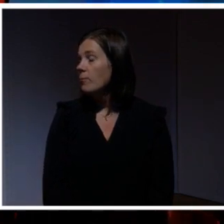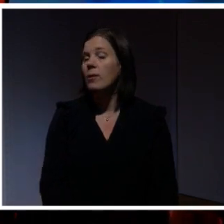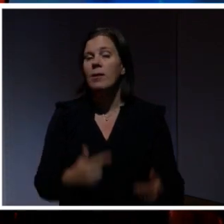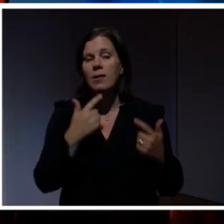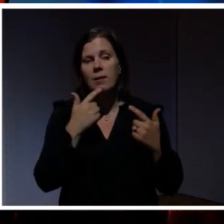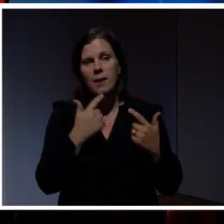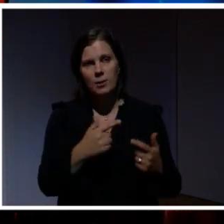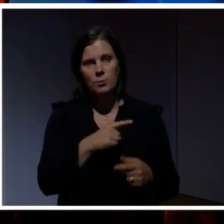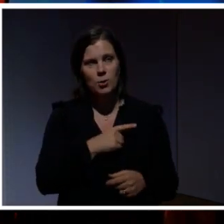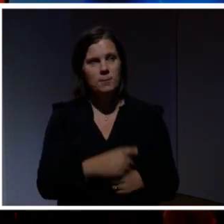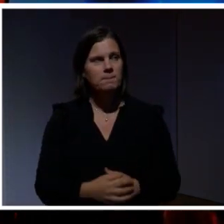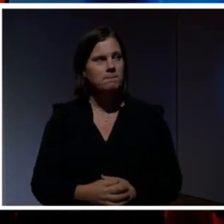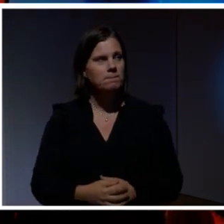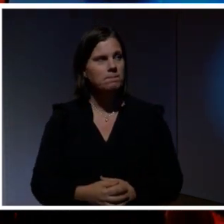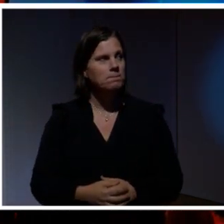Thank you so much.